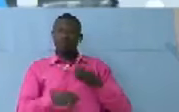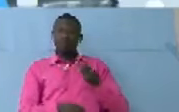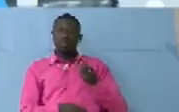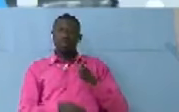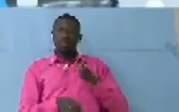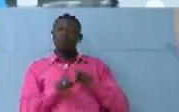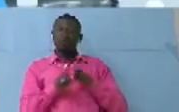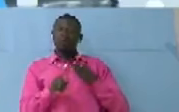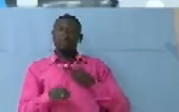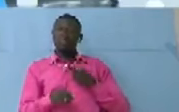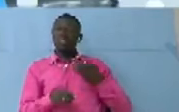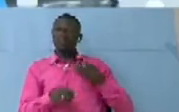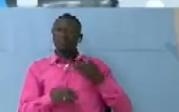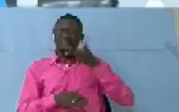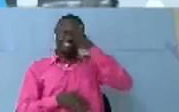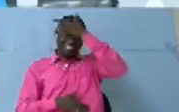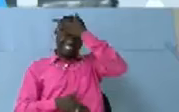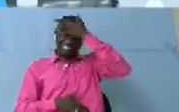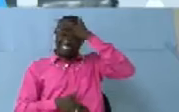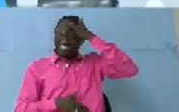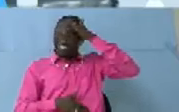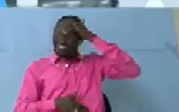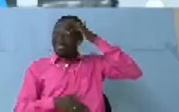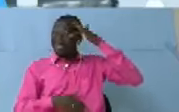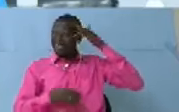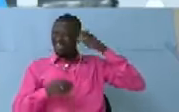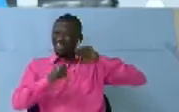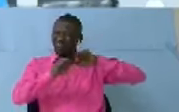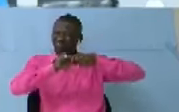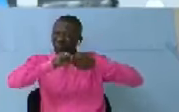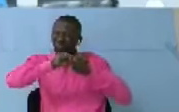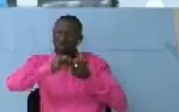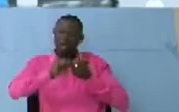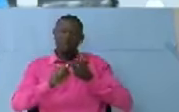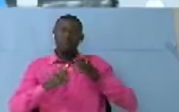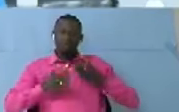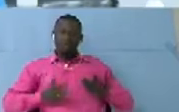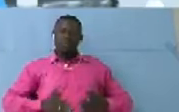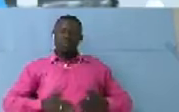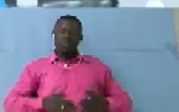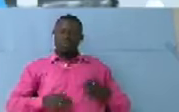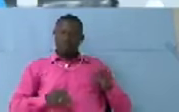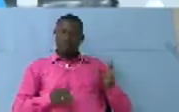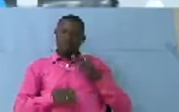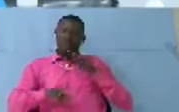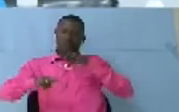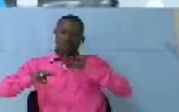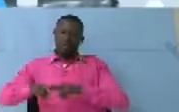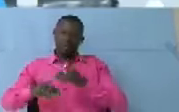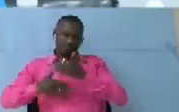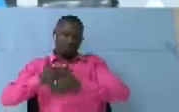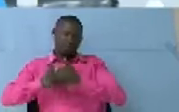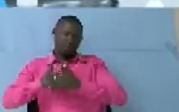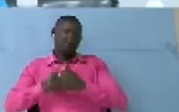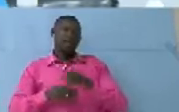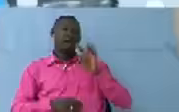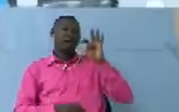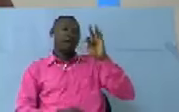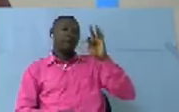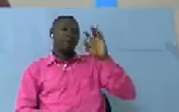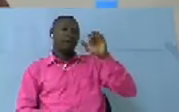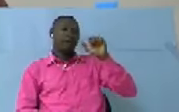Pichik. He was sweating all over. So atara si Falan Sonko Bala. He went and sat by Falan